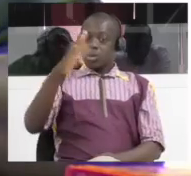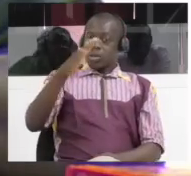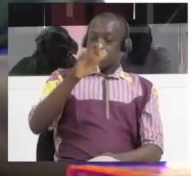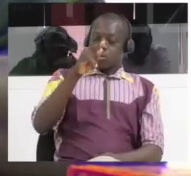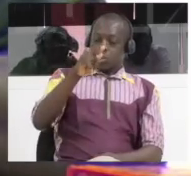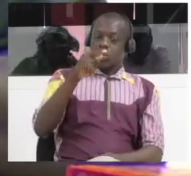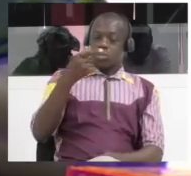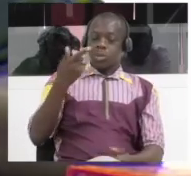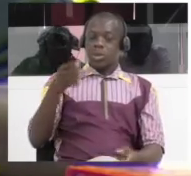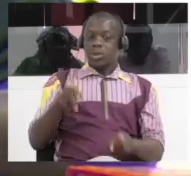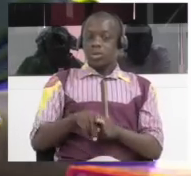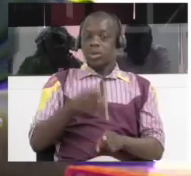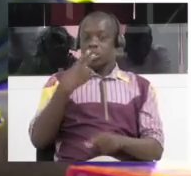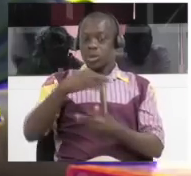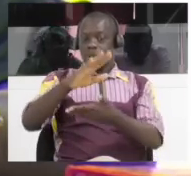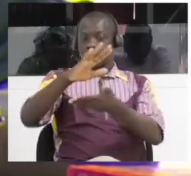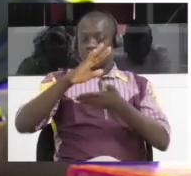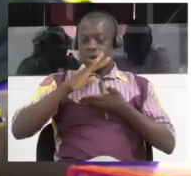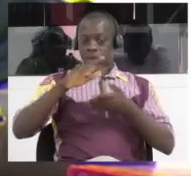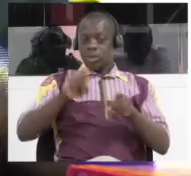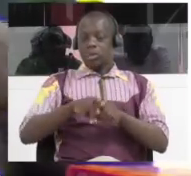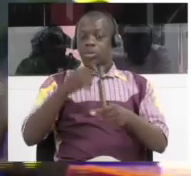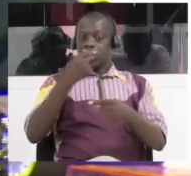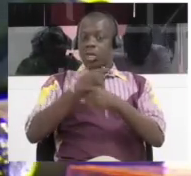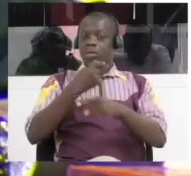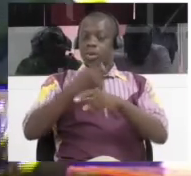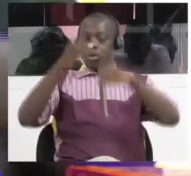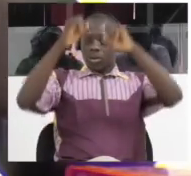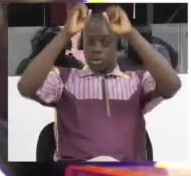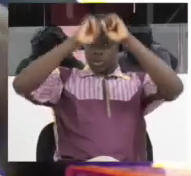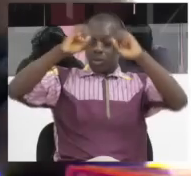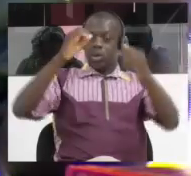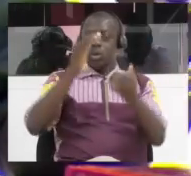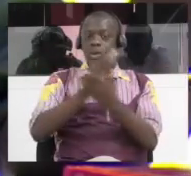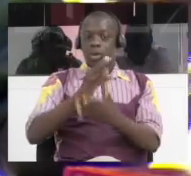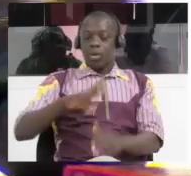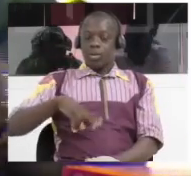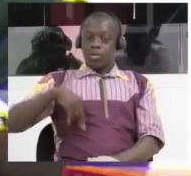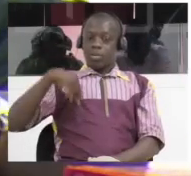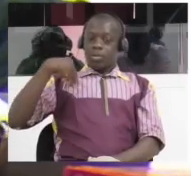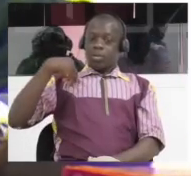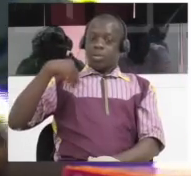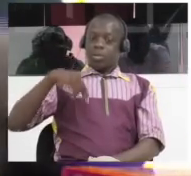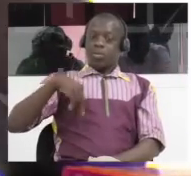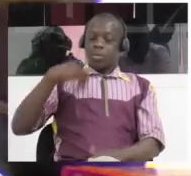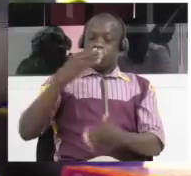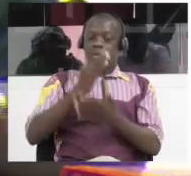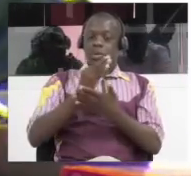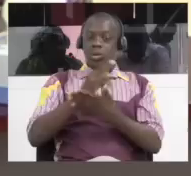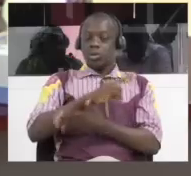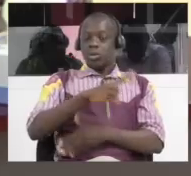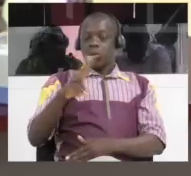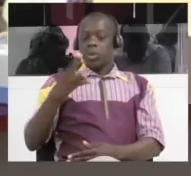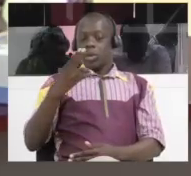the receiving party, which was then the Gambia government, it was their feeling that, you know, they are not getting